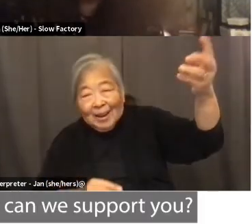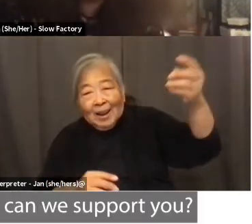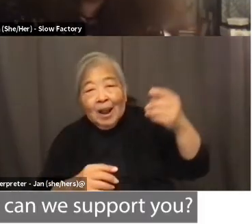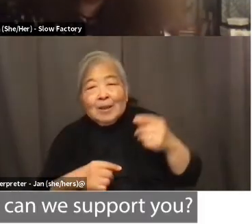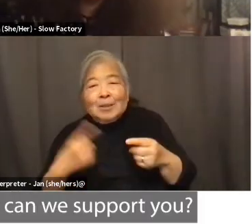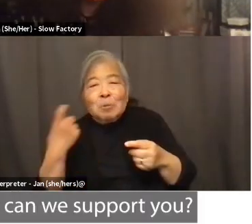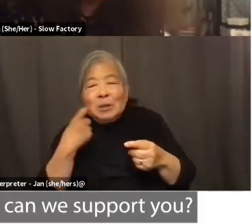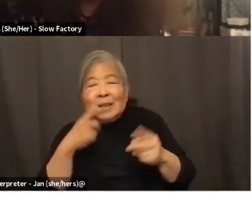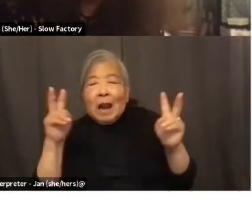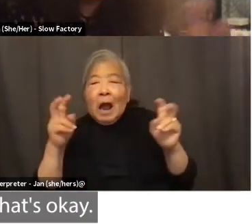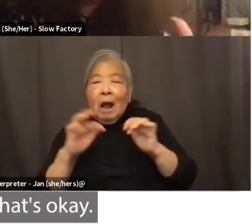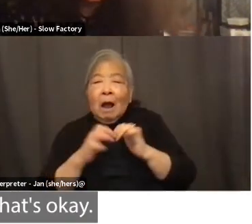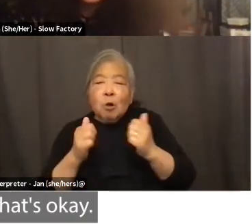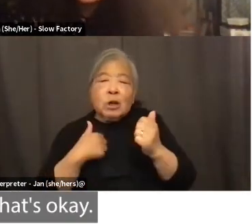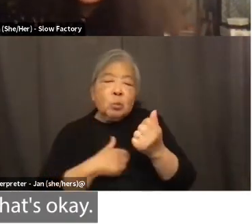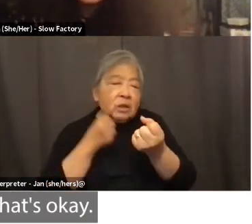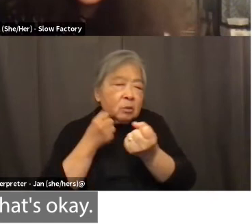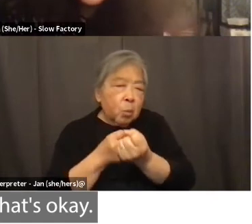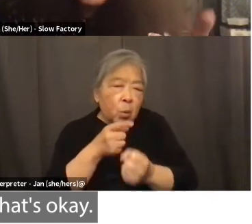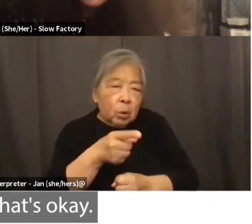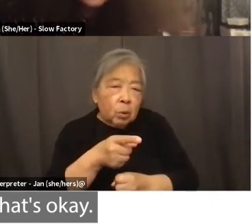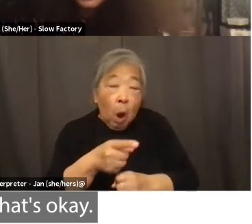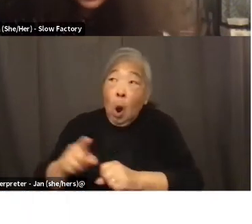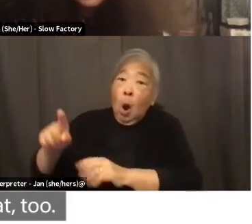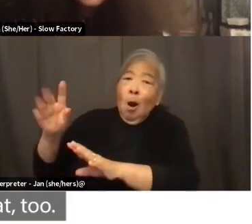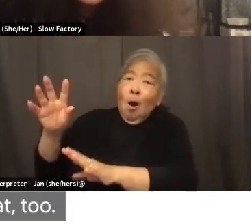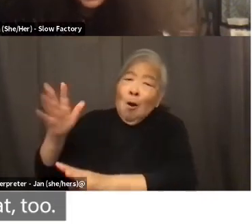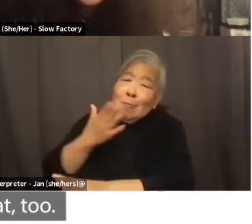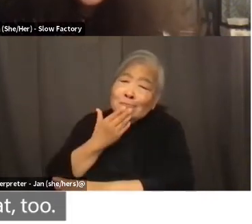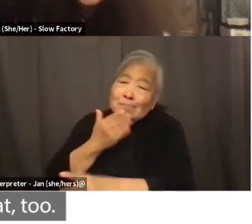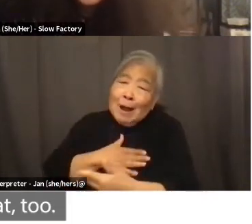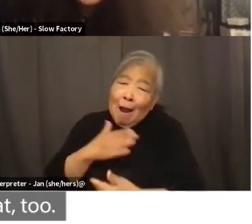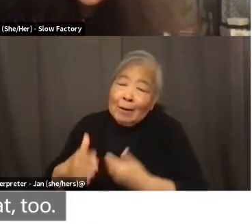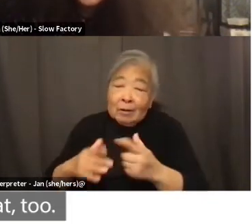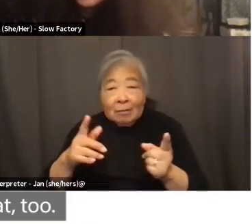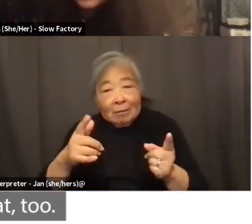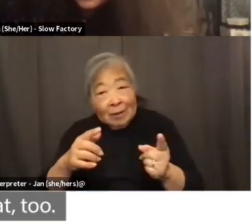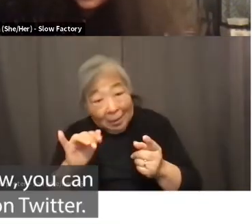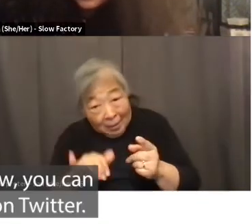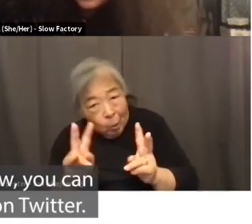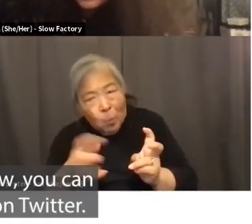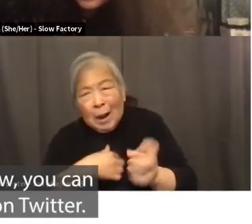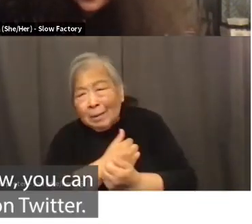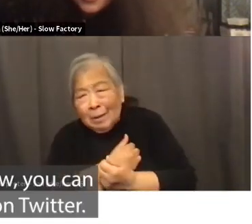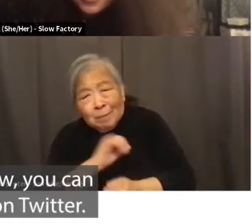said, how can we support you? I mean, oh, that's so kind. I love that too.